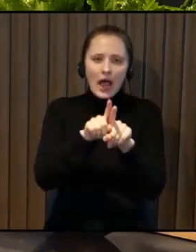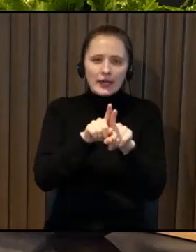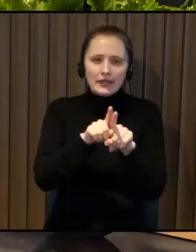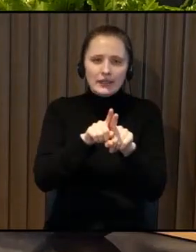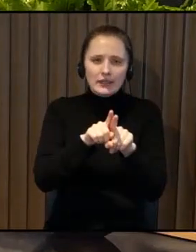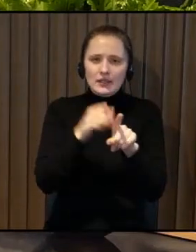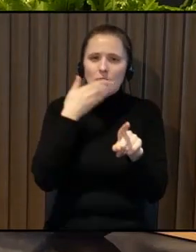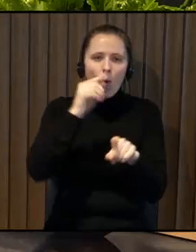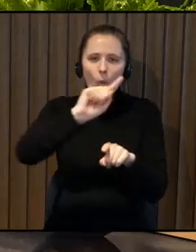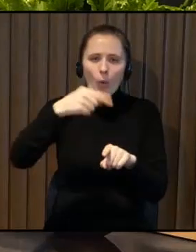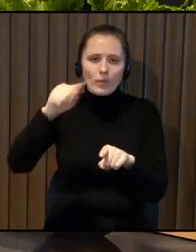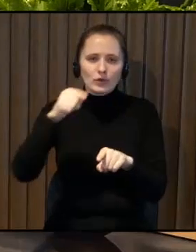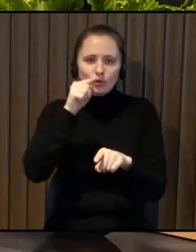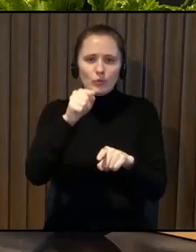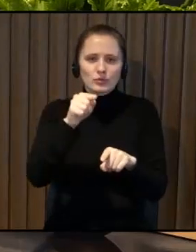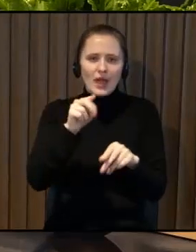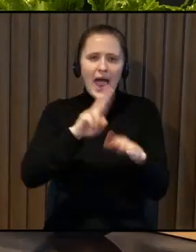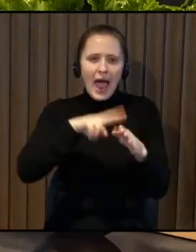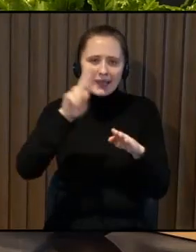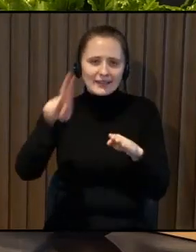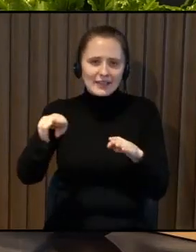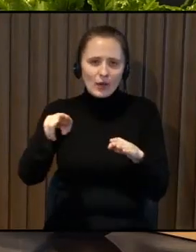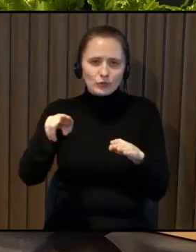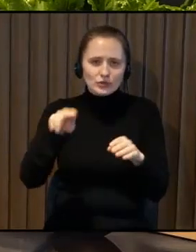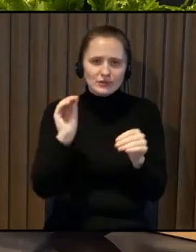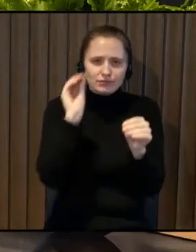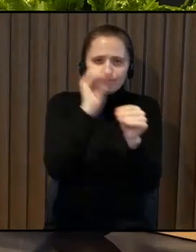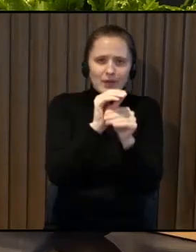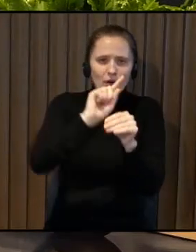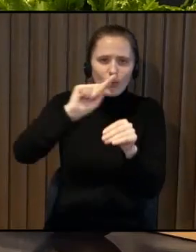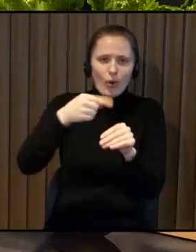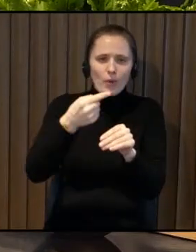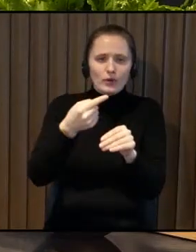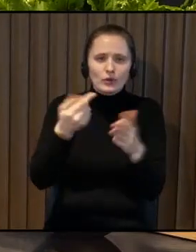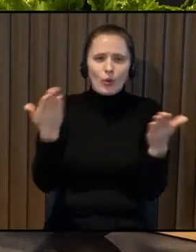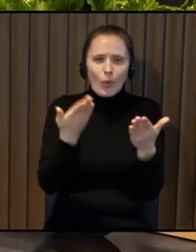tactile project manager, is going to say.